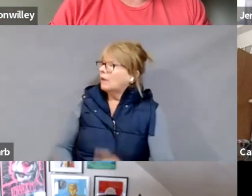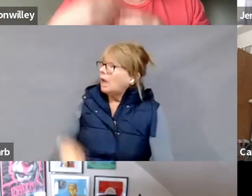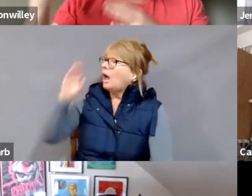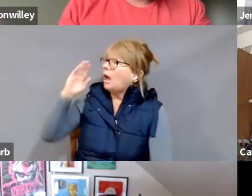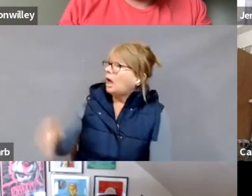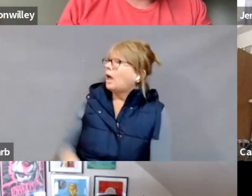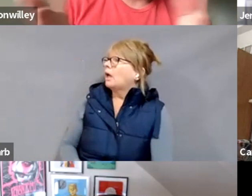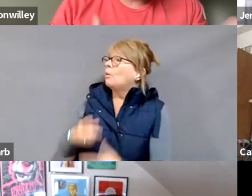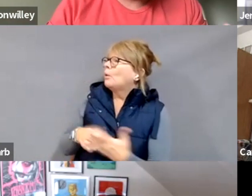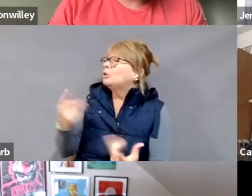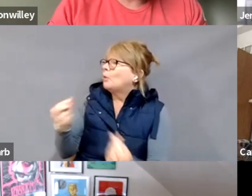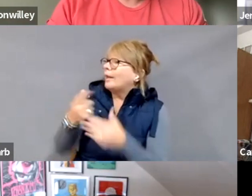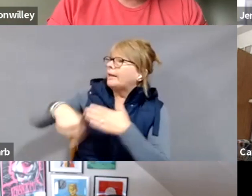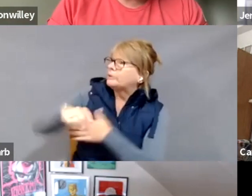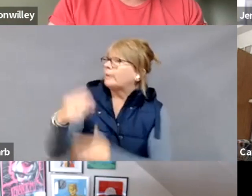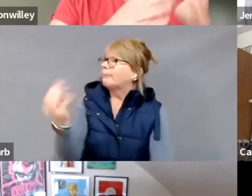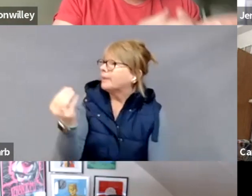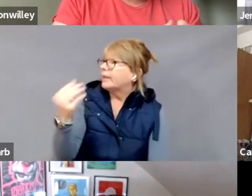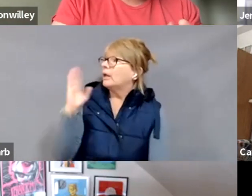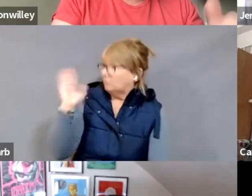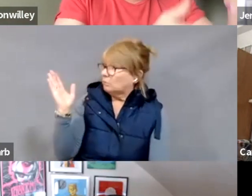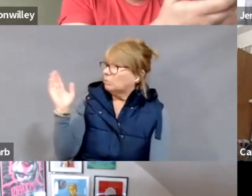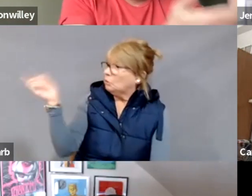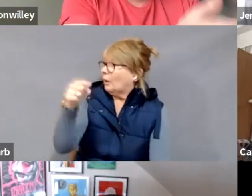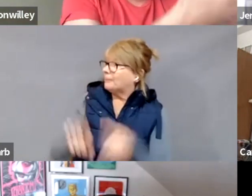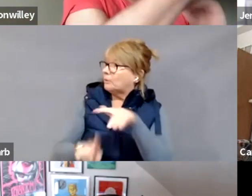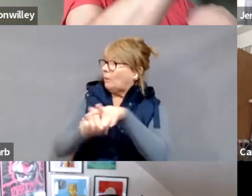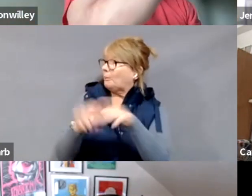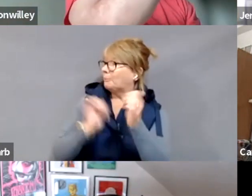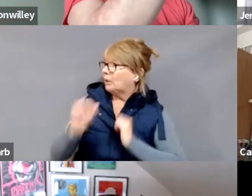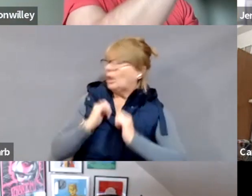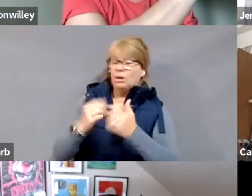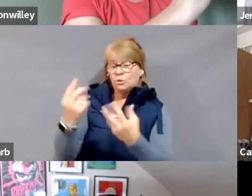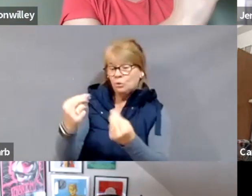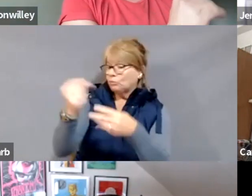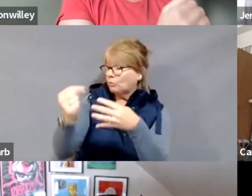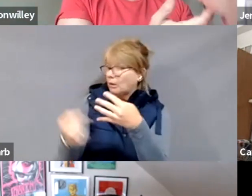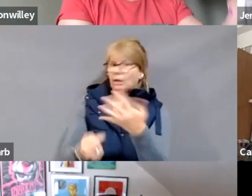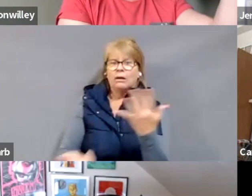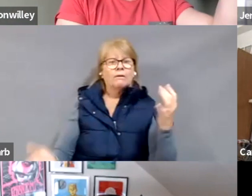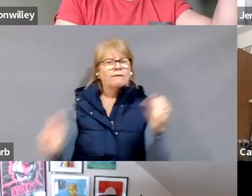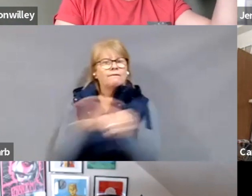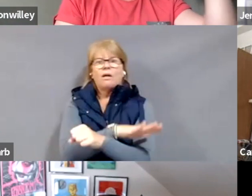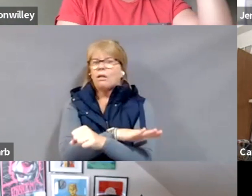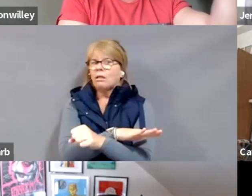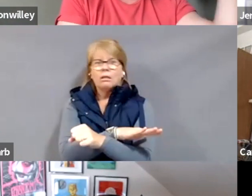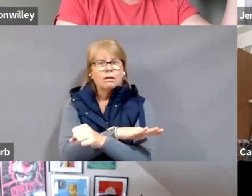doing? So next Monday, we're going to have an audition. It'd be great if you came in. Could you do this? And it's the full